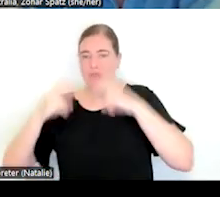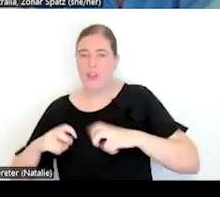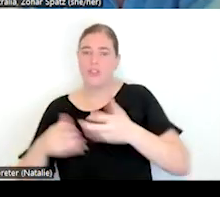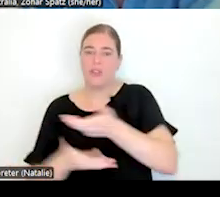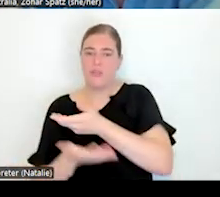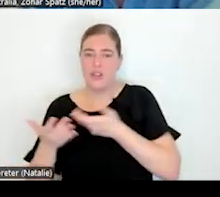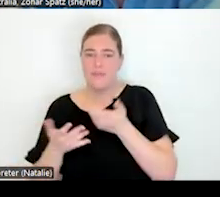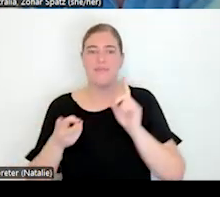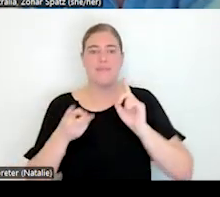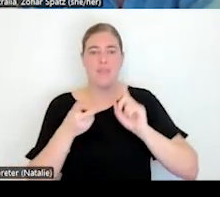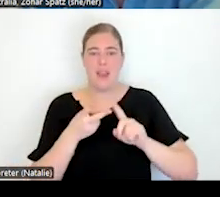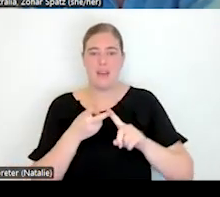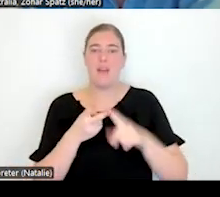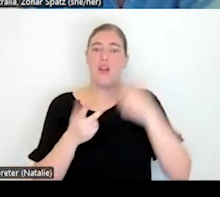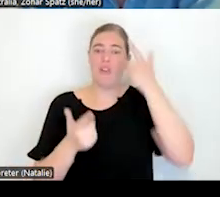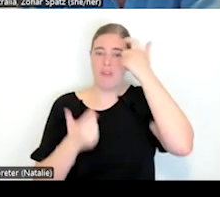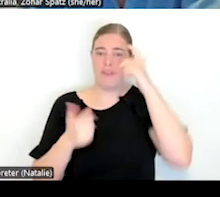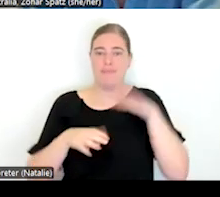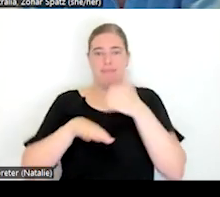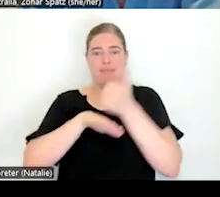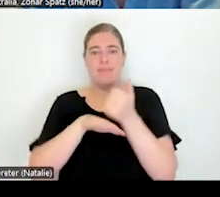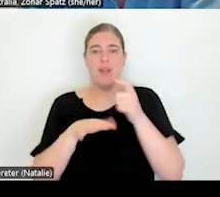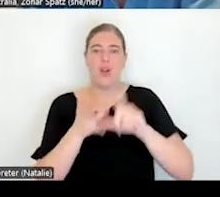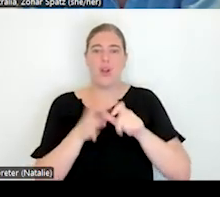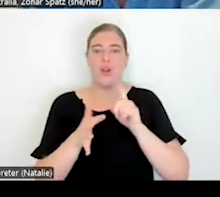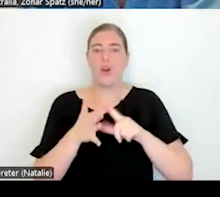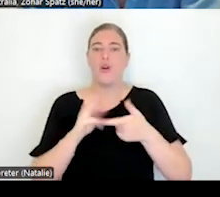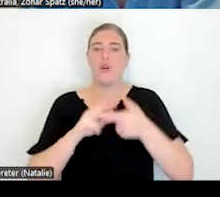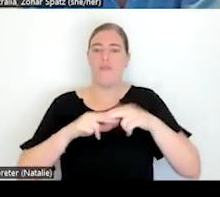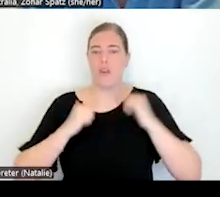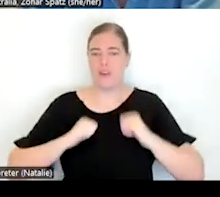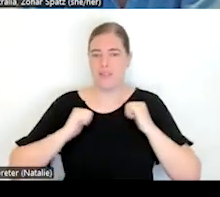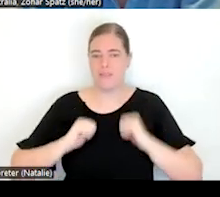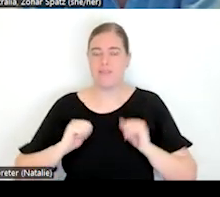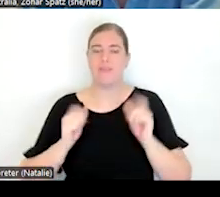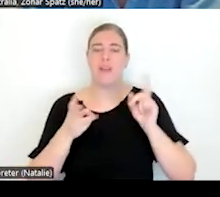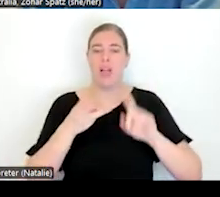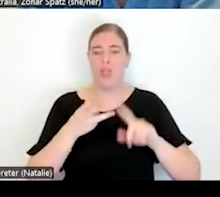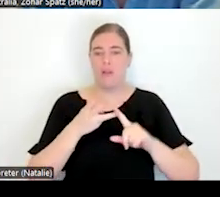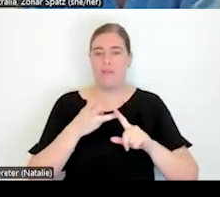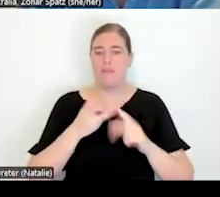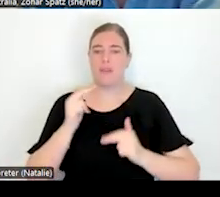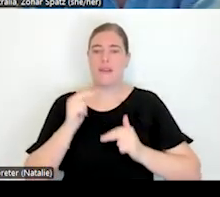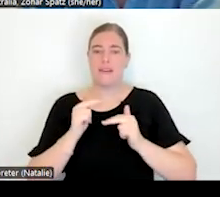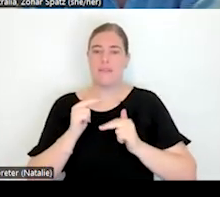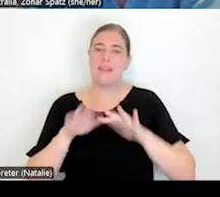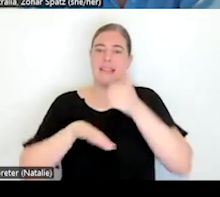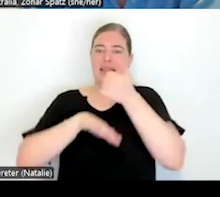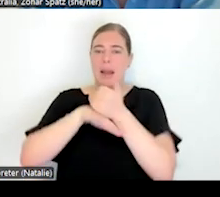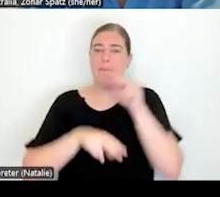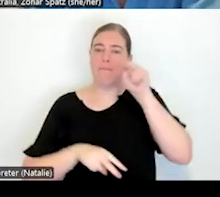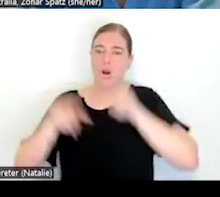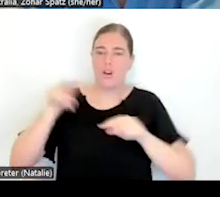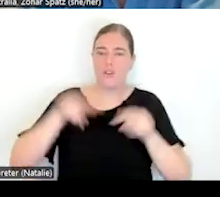the creation of the code of practice. The third is the development of a monitoring and evaluation